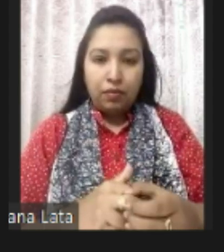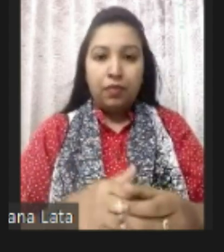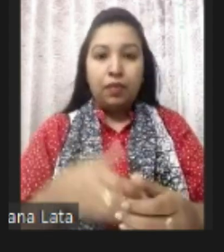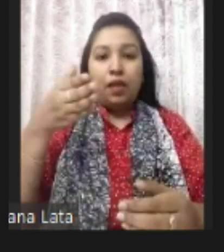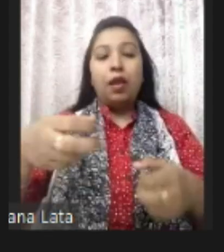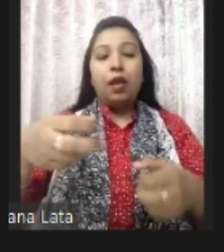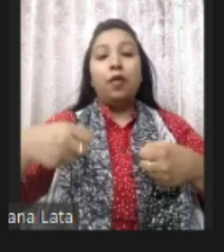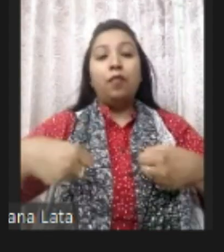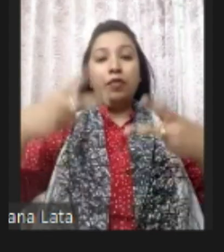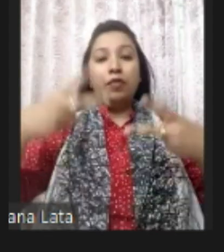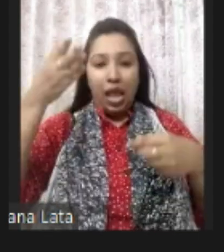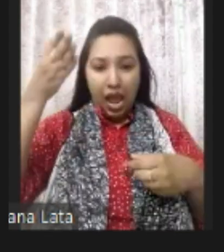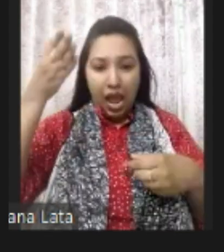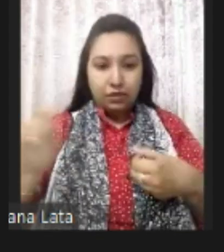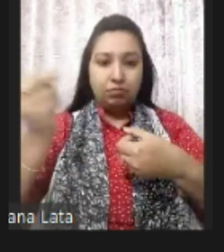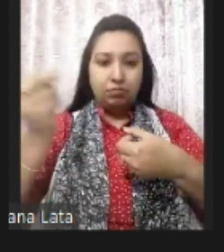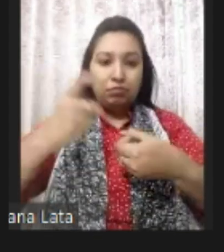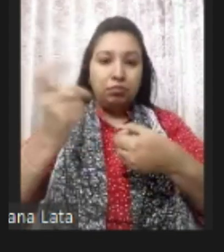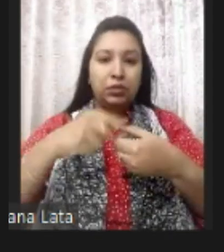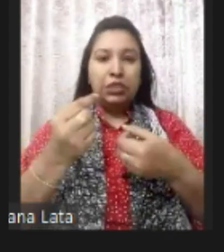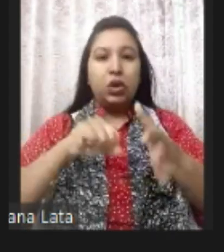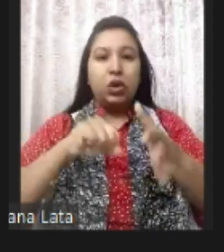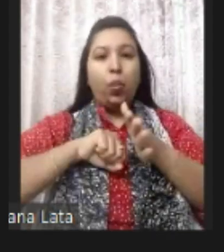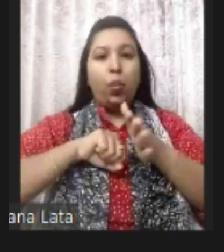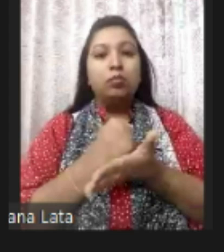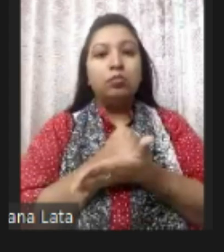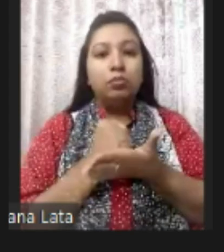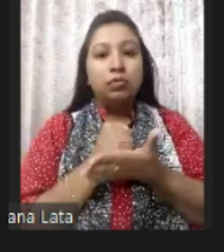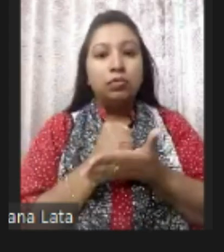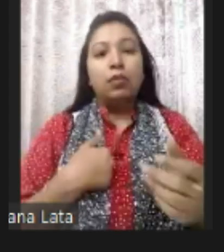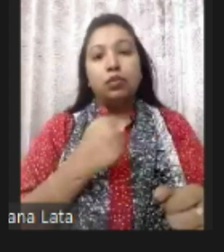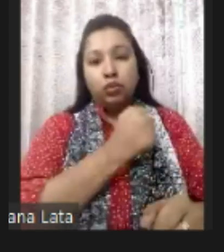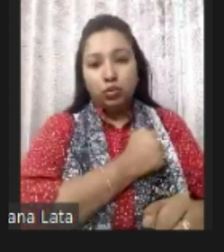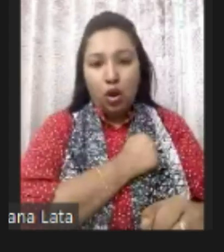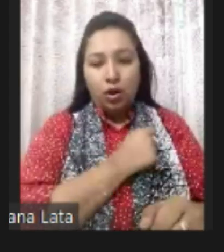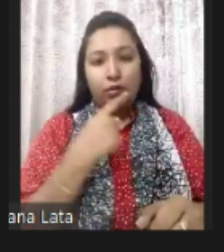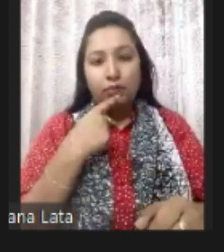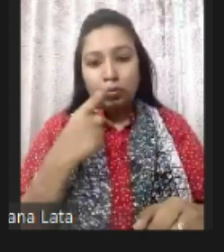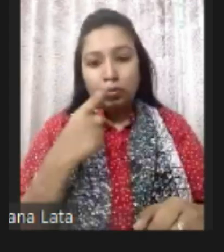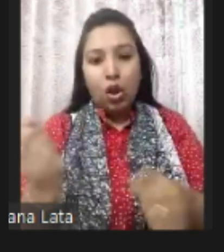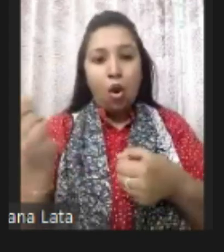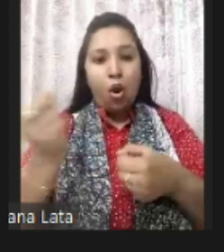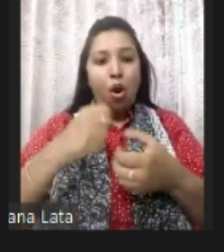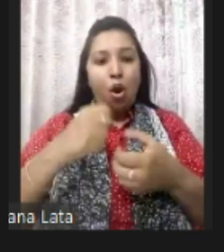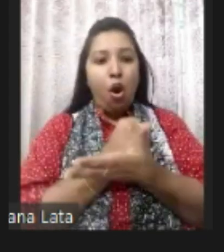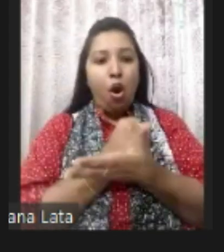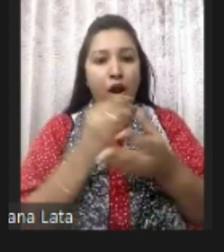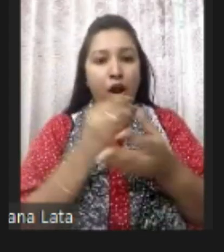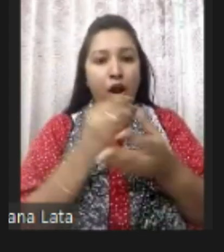the registration process. So Sure. we are apologizing to them that maybe they